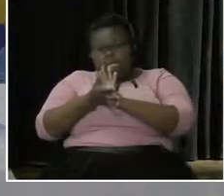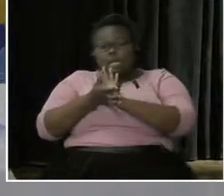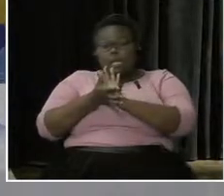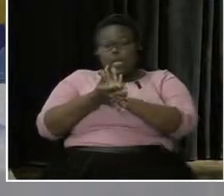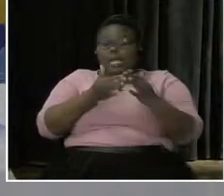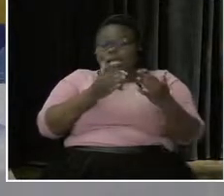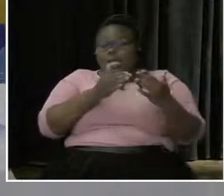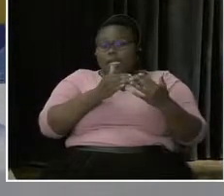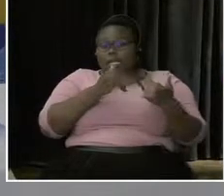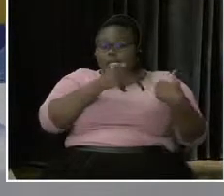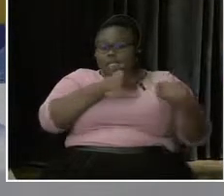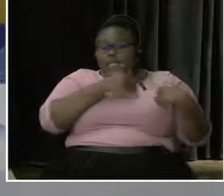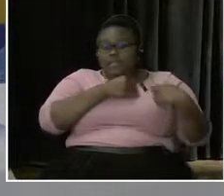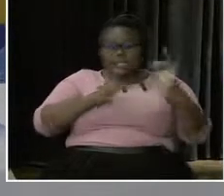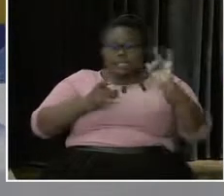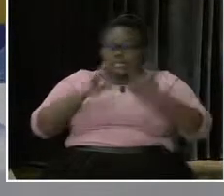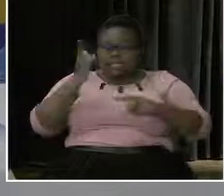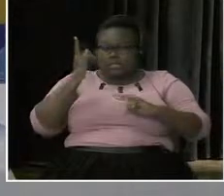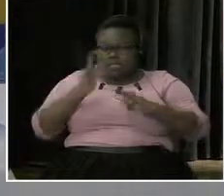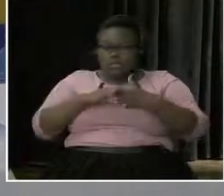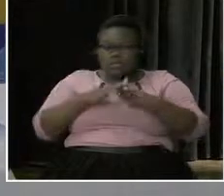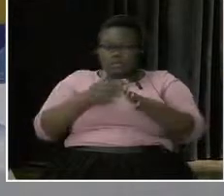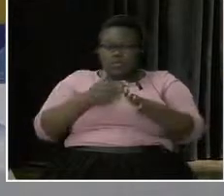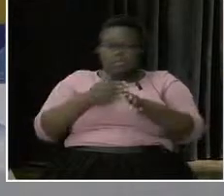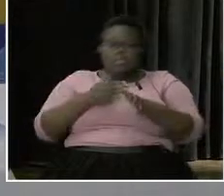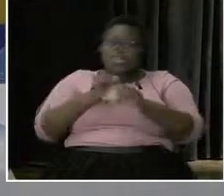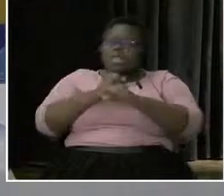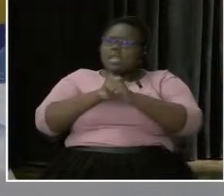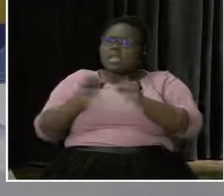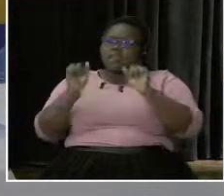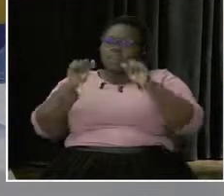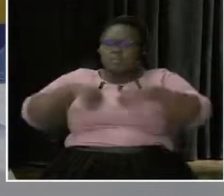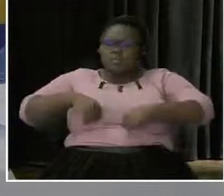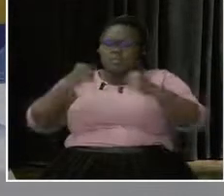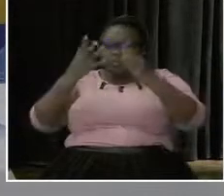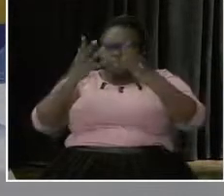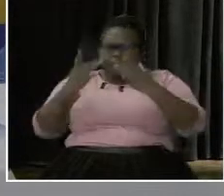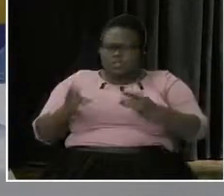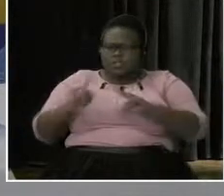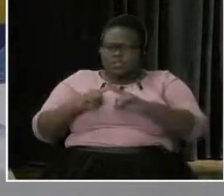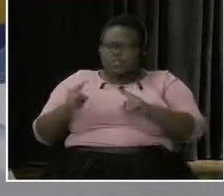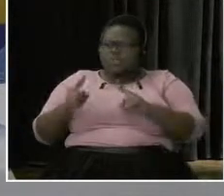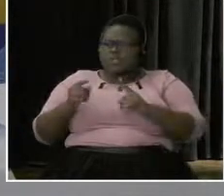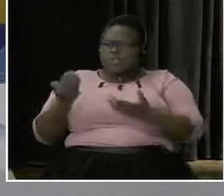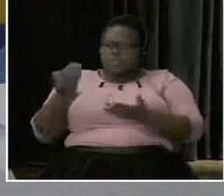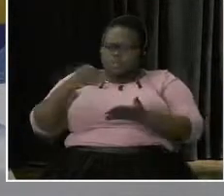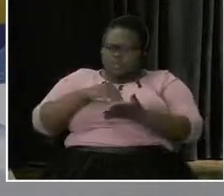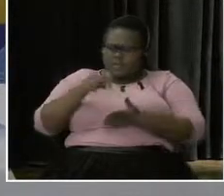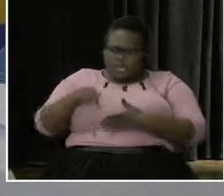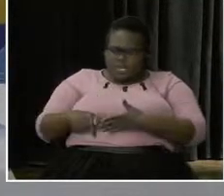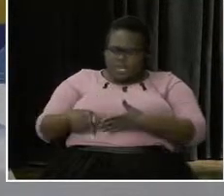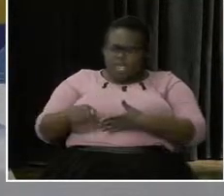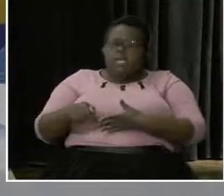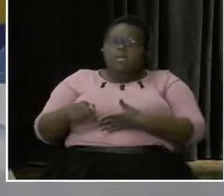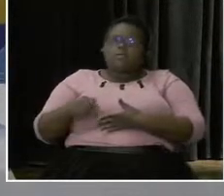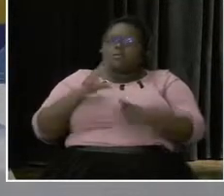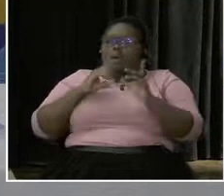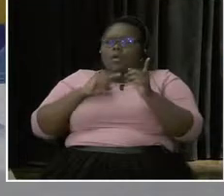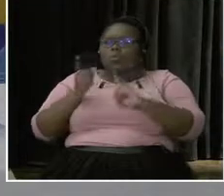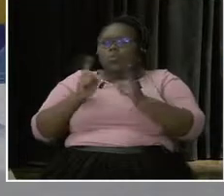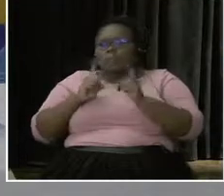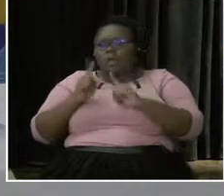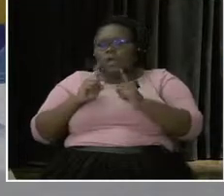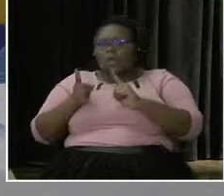safer city. Because they always not pass the budget, but they come talking about shortfalls. But when we do the budget allocation, they come and